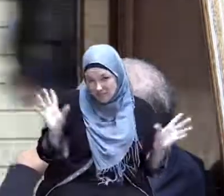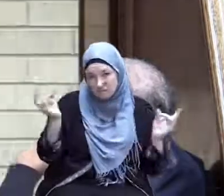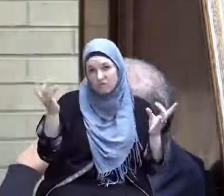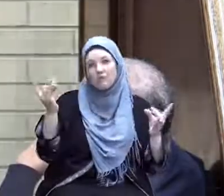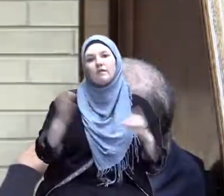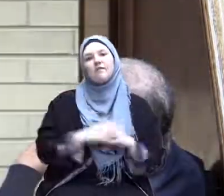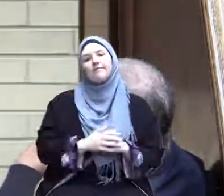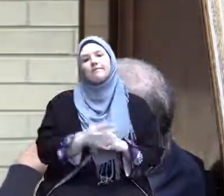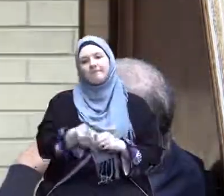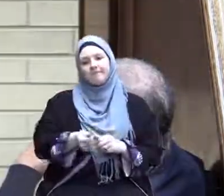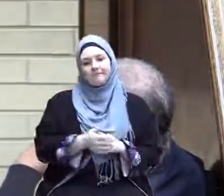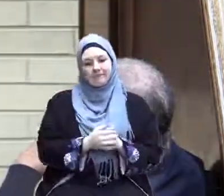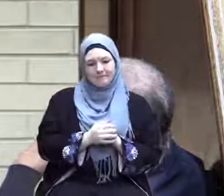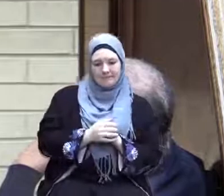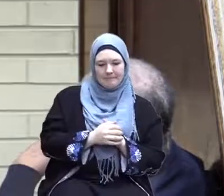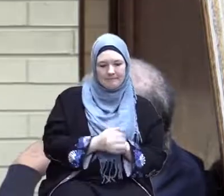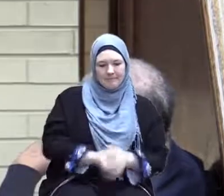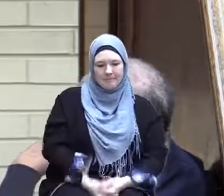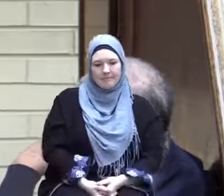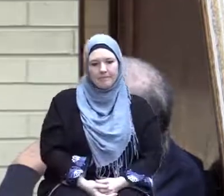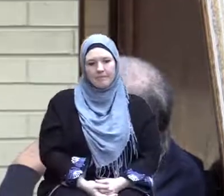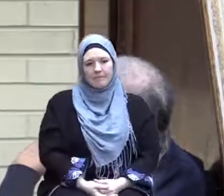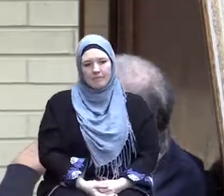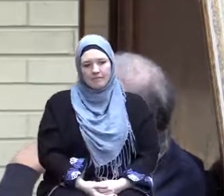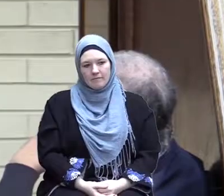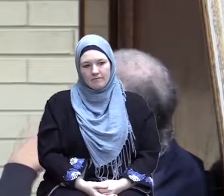inshallah. Jazakum Allah khair.